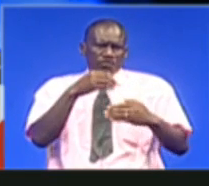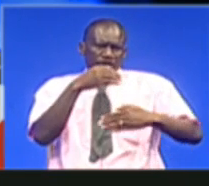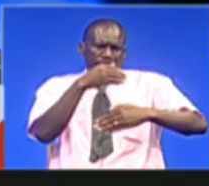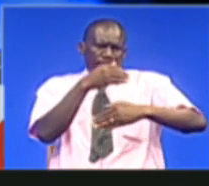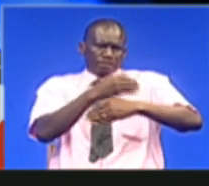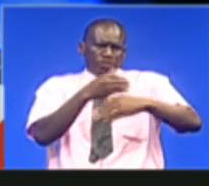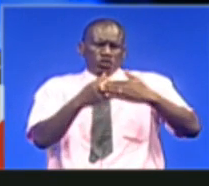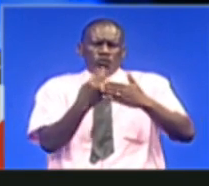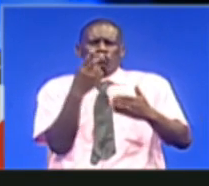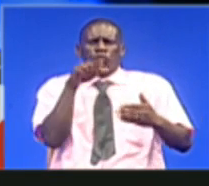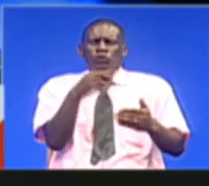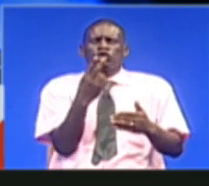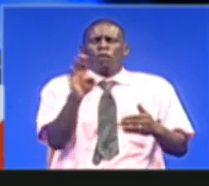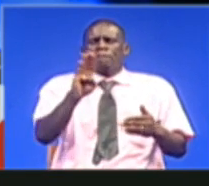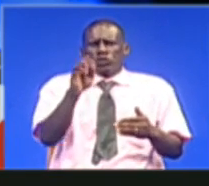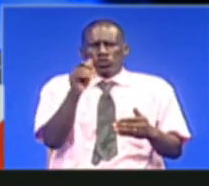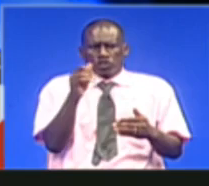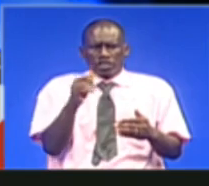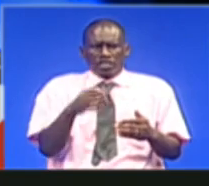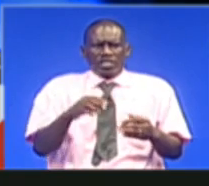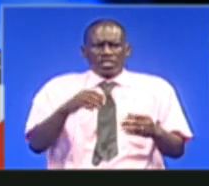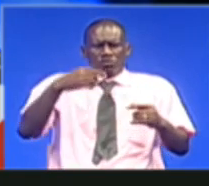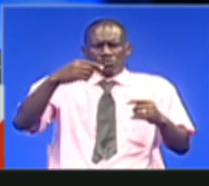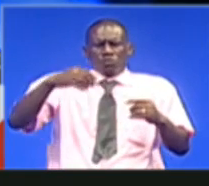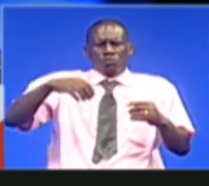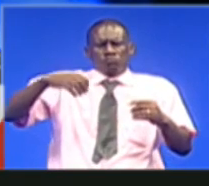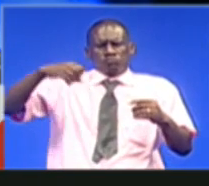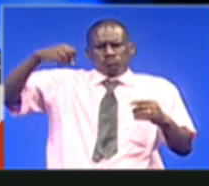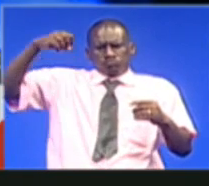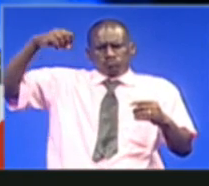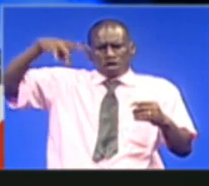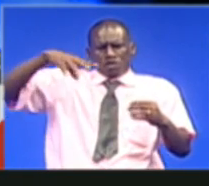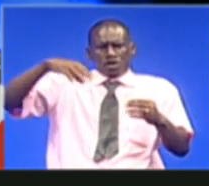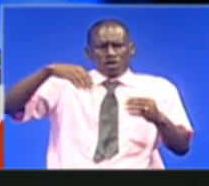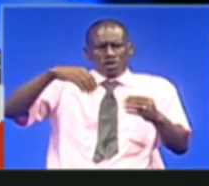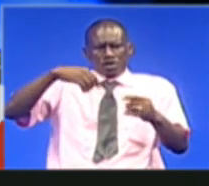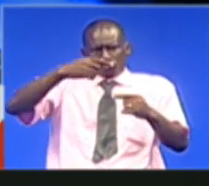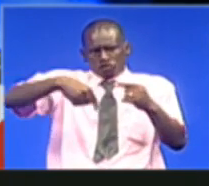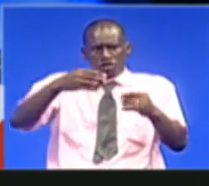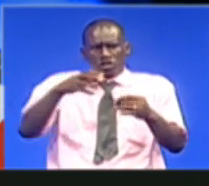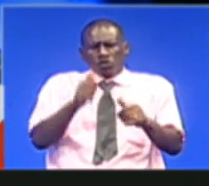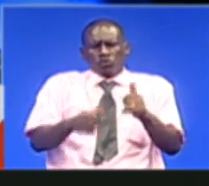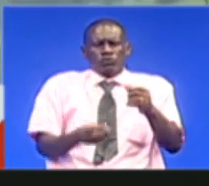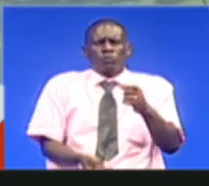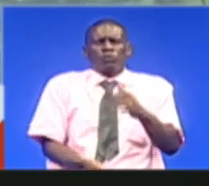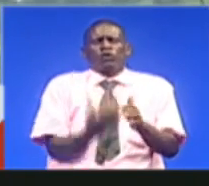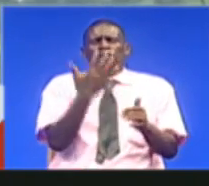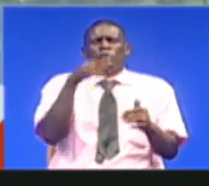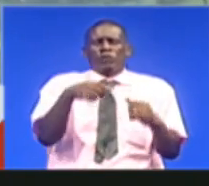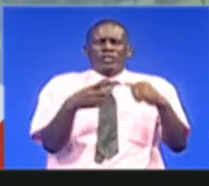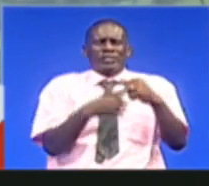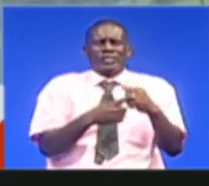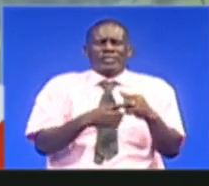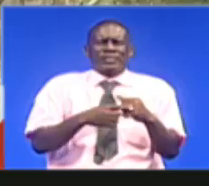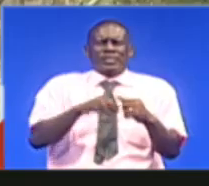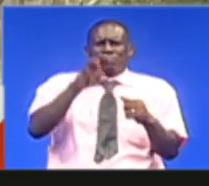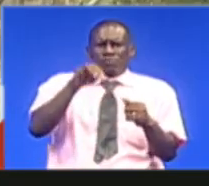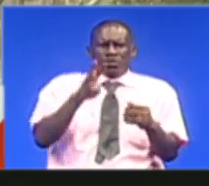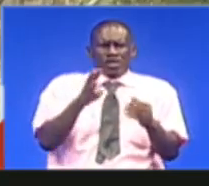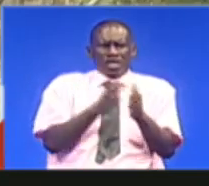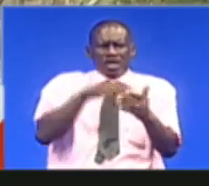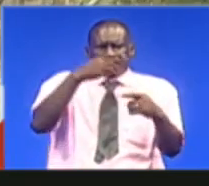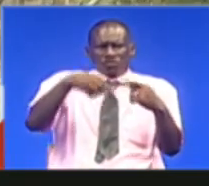2.2 billion shilling hydropower plant. The power plant is expected to produce 5.6 megawatts, with the factory requiring less than a fifth